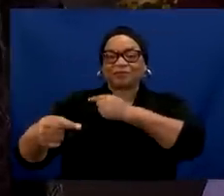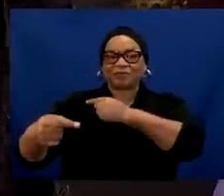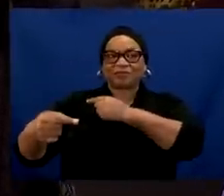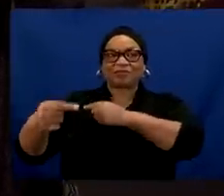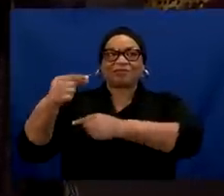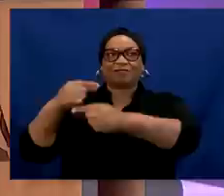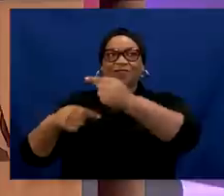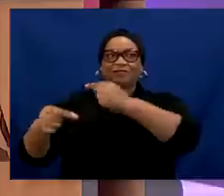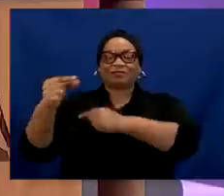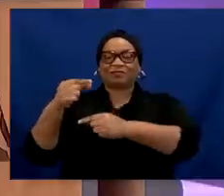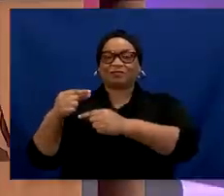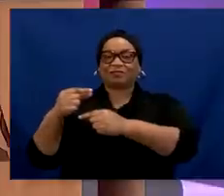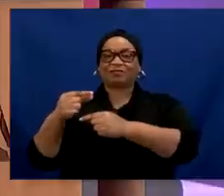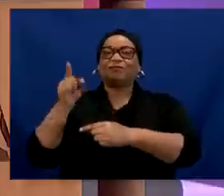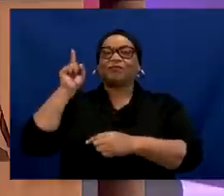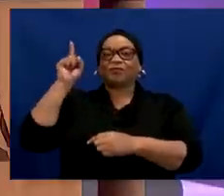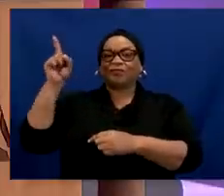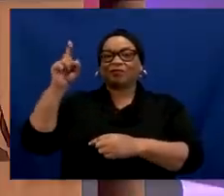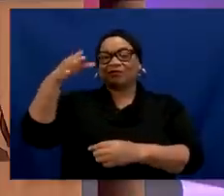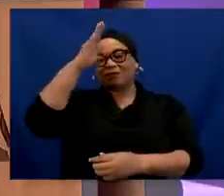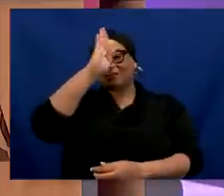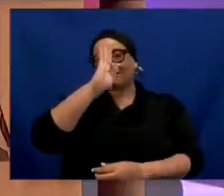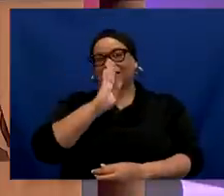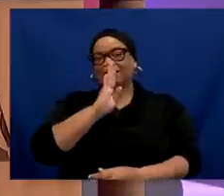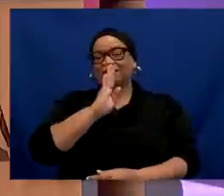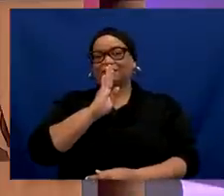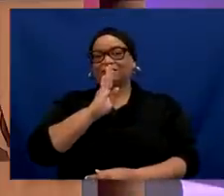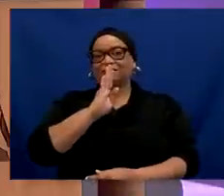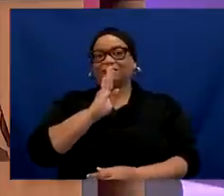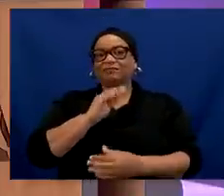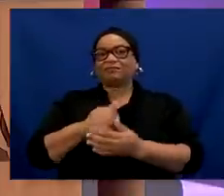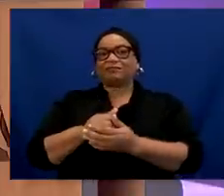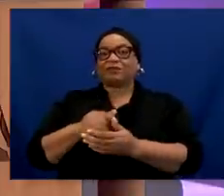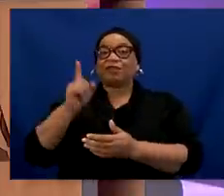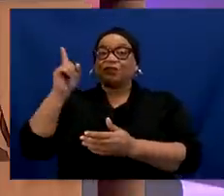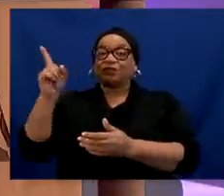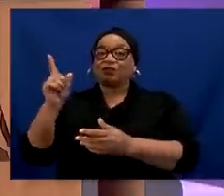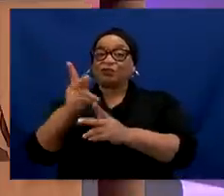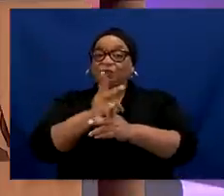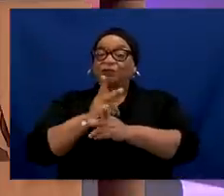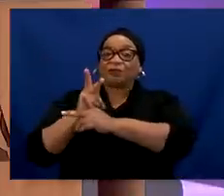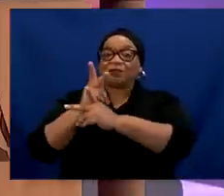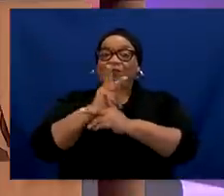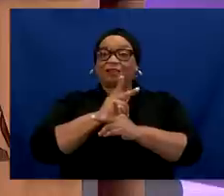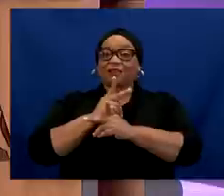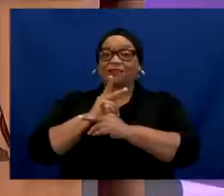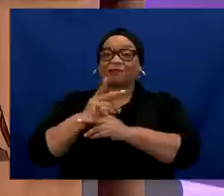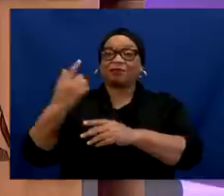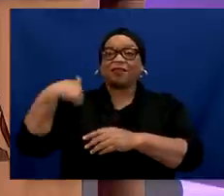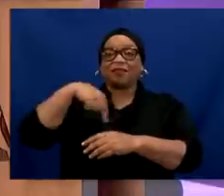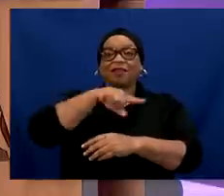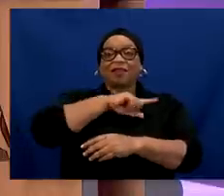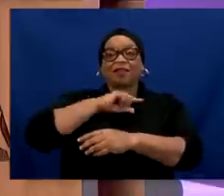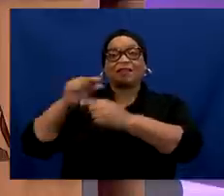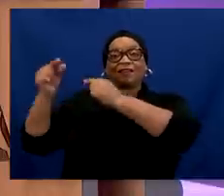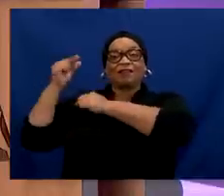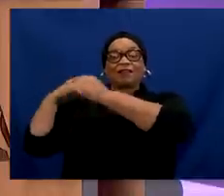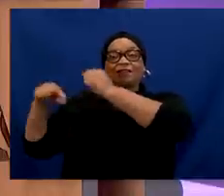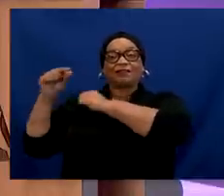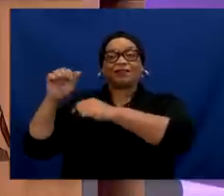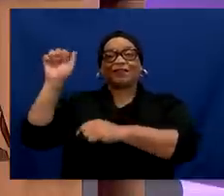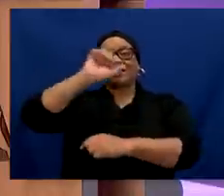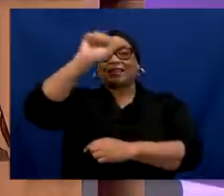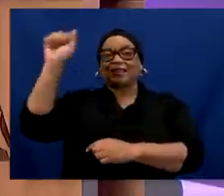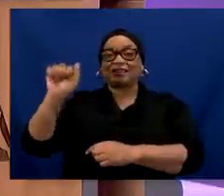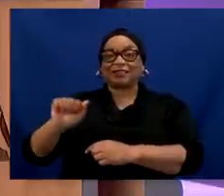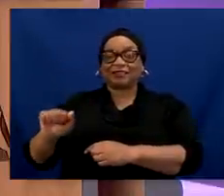generation, you are God. And just as you took care of our ancestors in Africa and in the